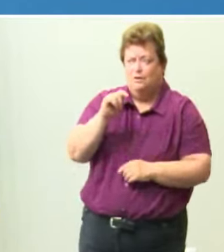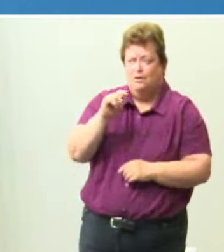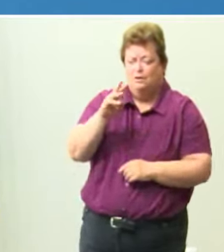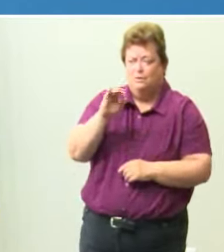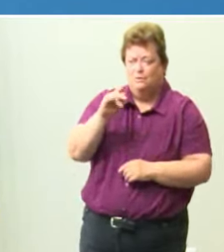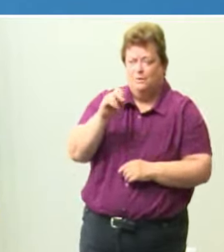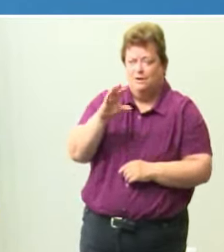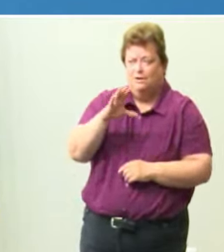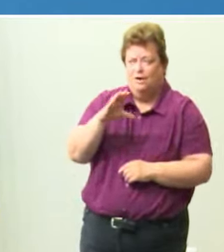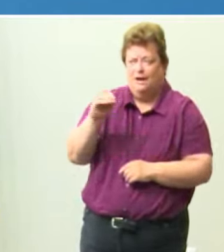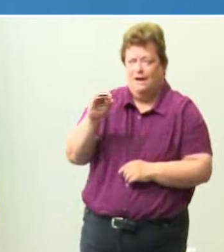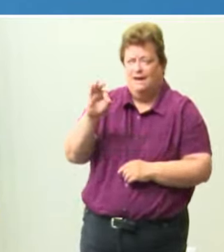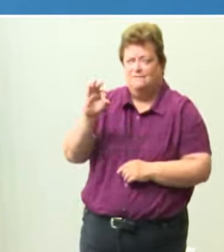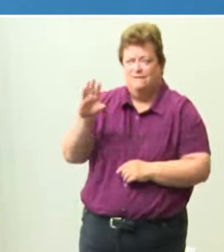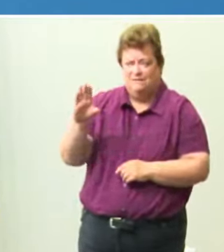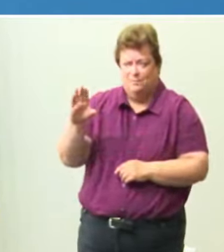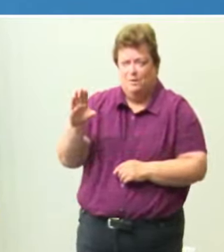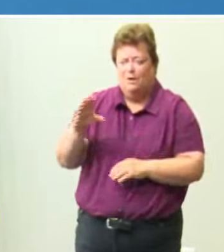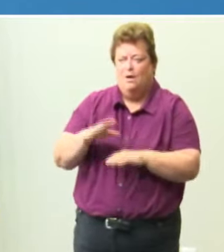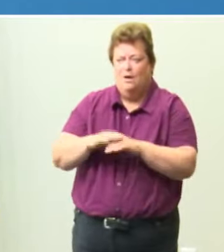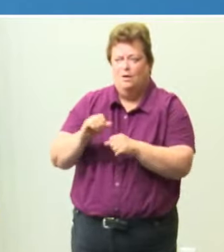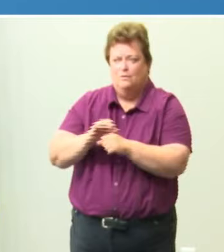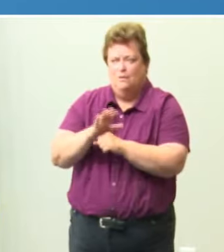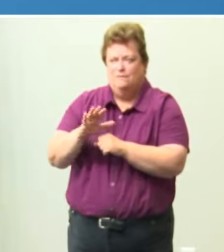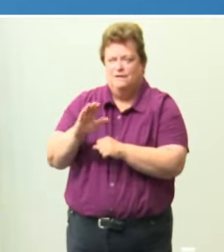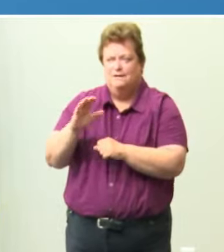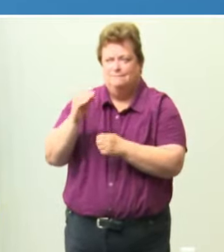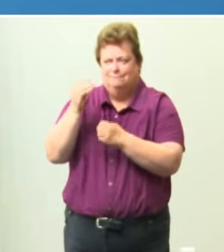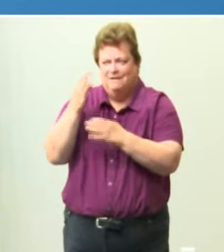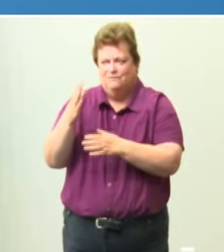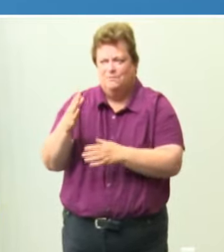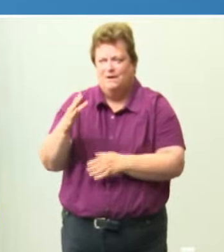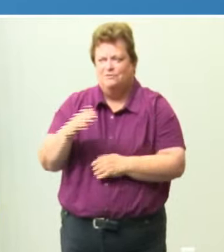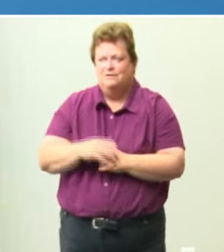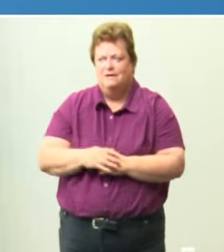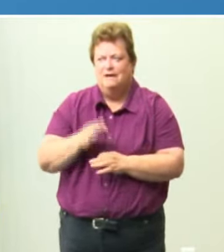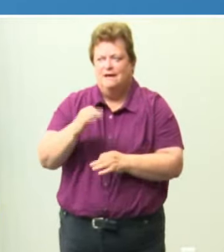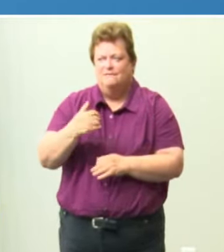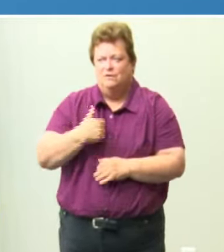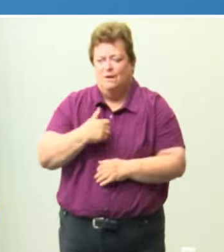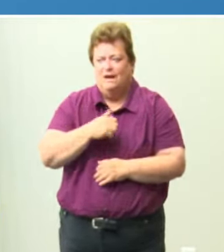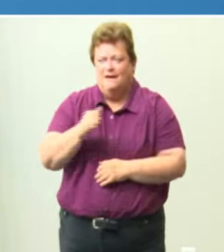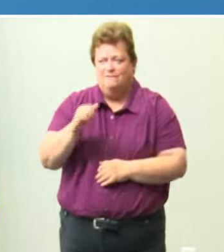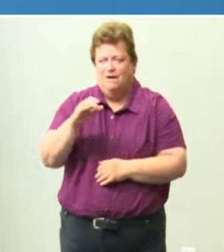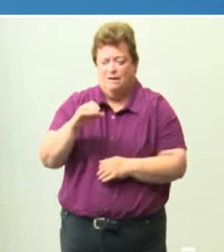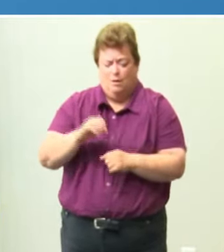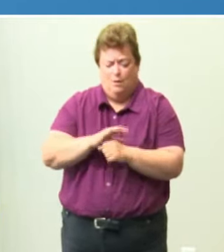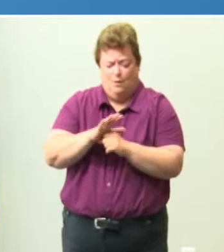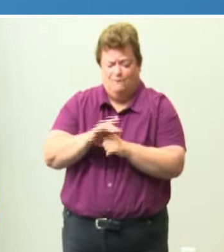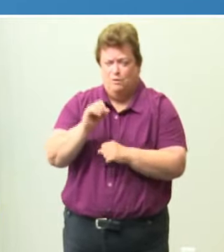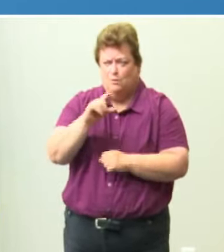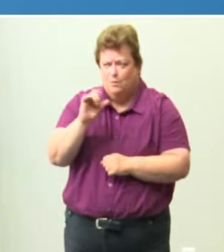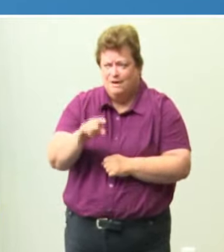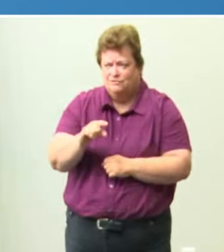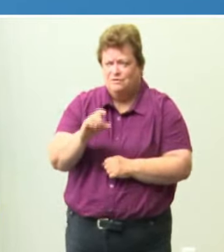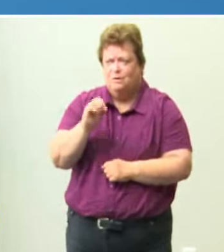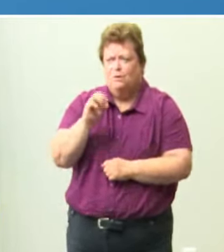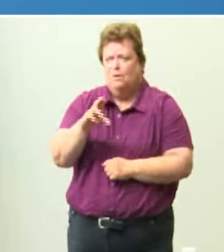for COVID-19 information and updates. And if you have a COVID-19 question, or if